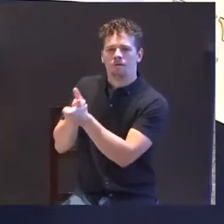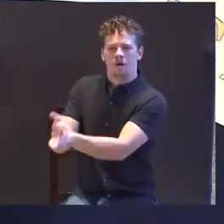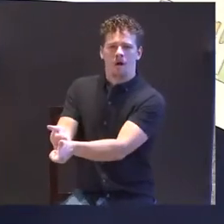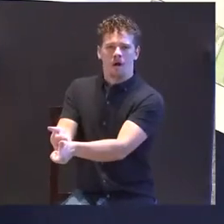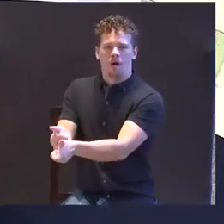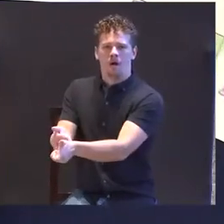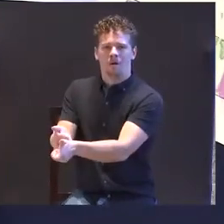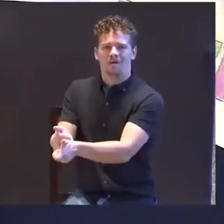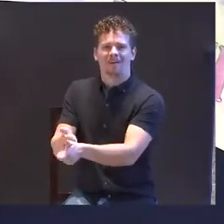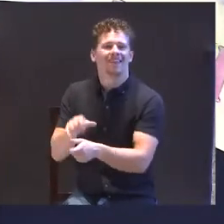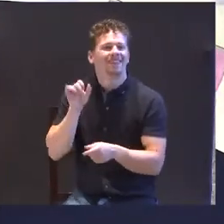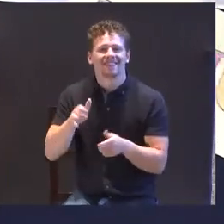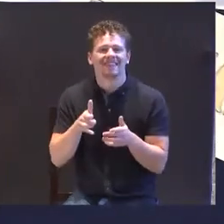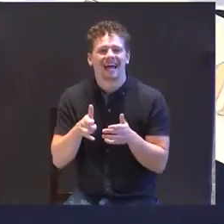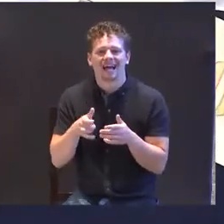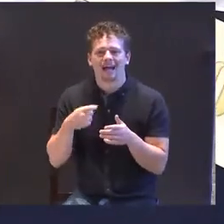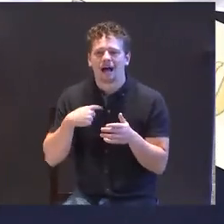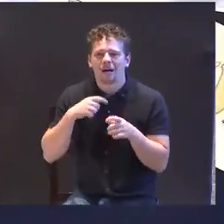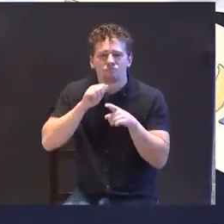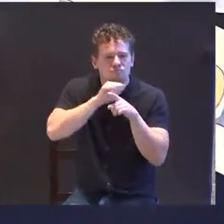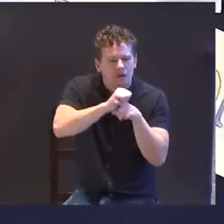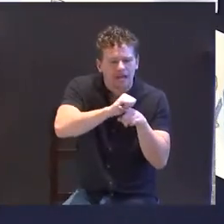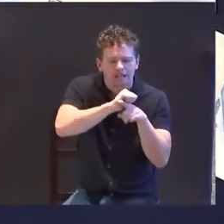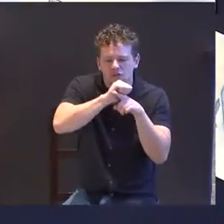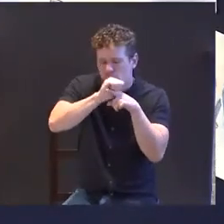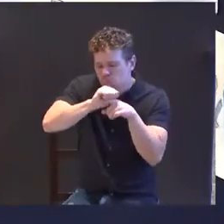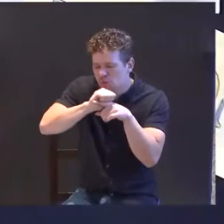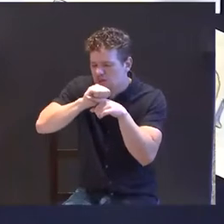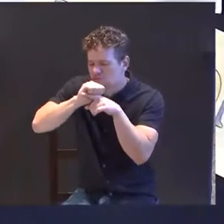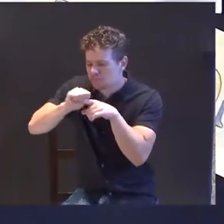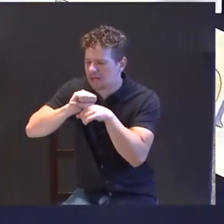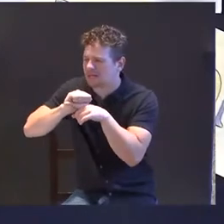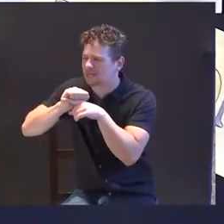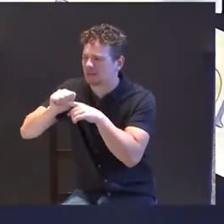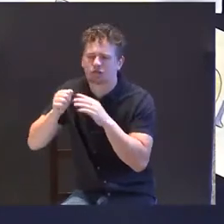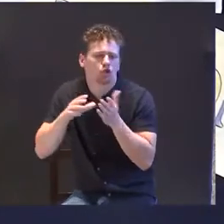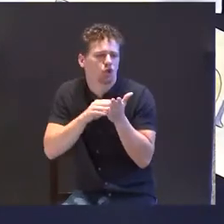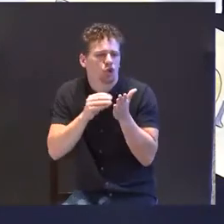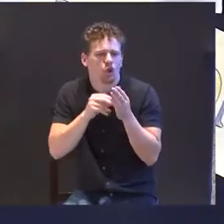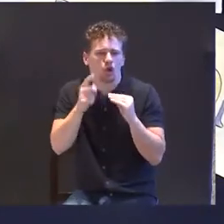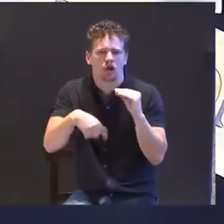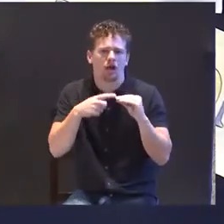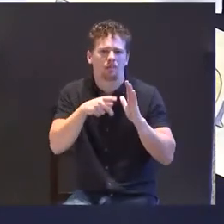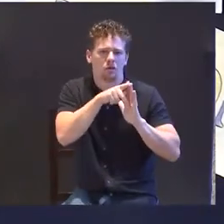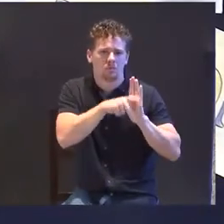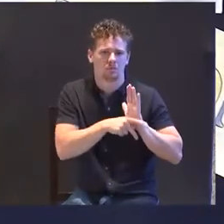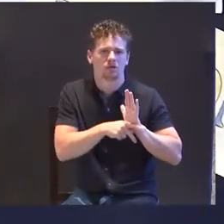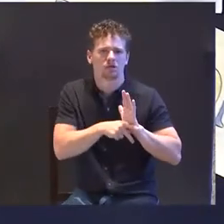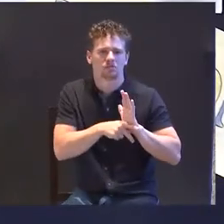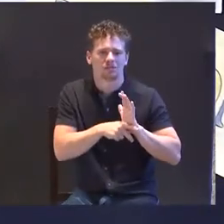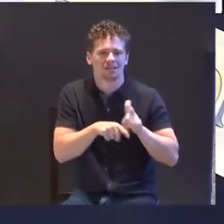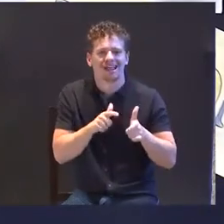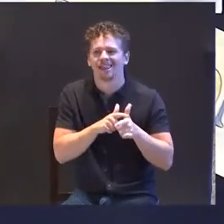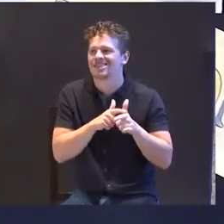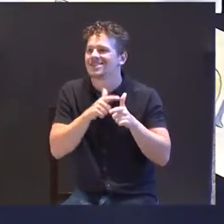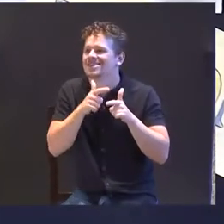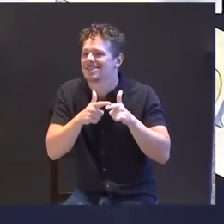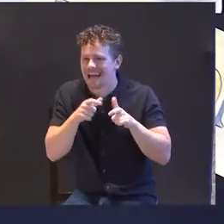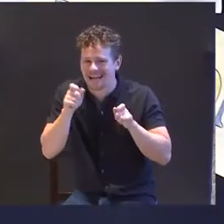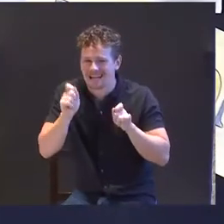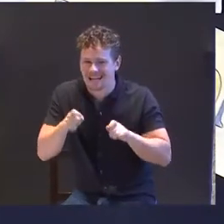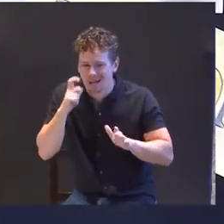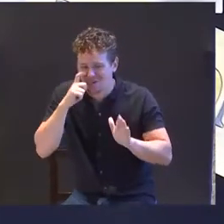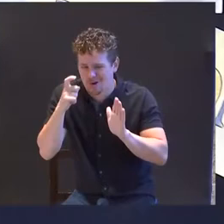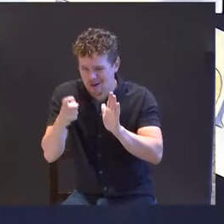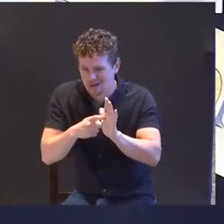through practicing and practicing and practicing the principles that we teach here that we are able to recognize that light.